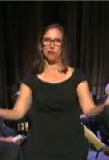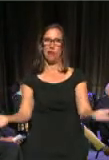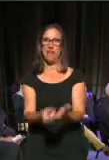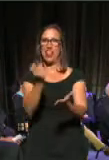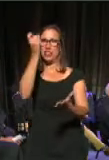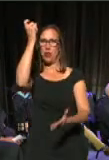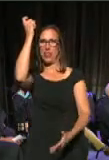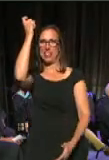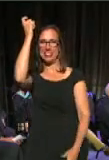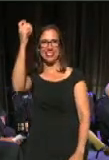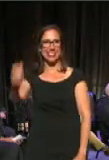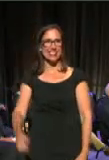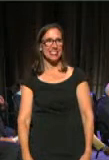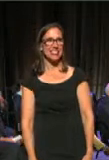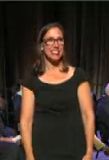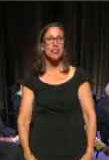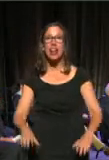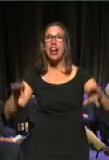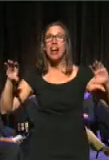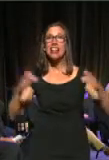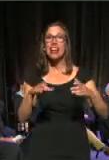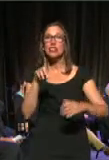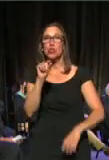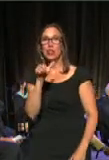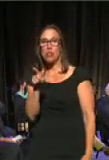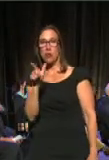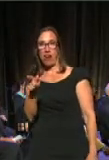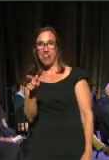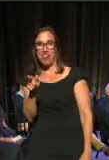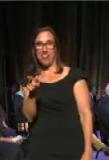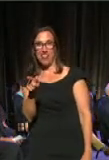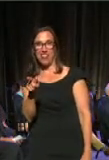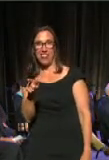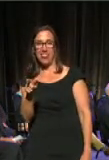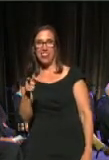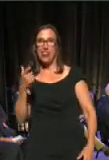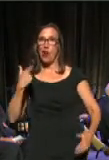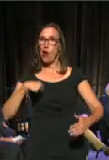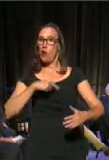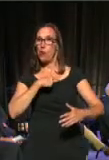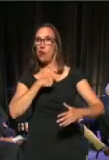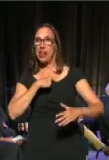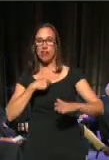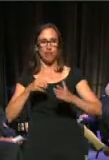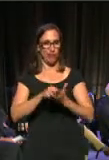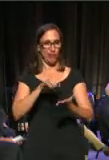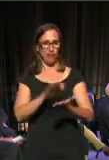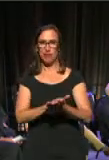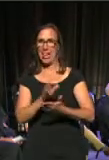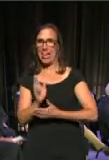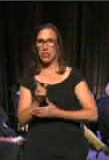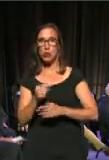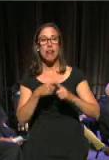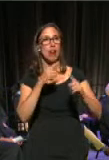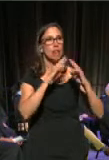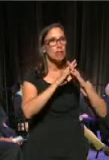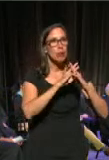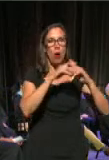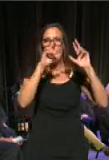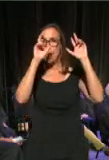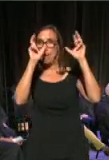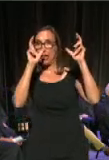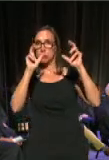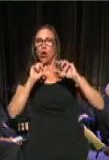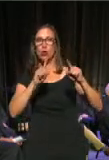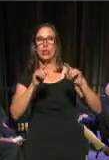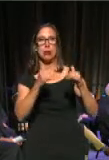victorious. Class of 2021, we've made history. From football and basketball making